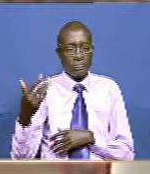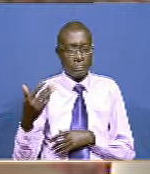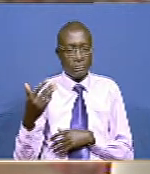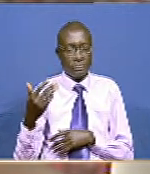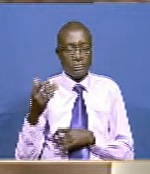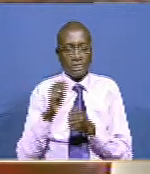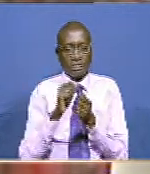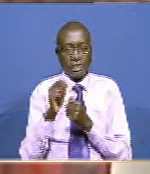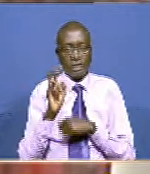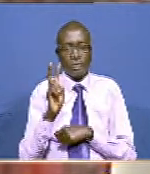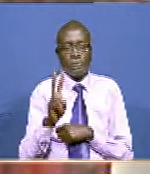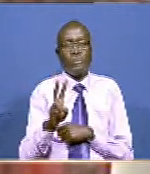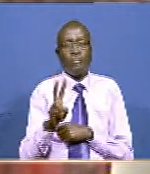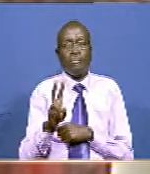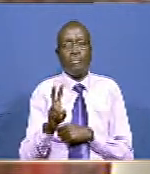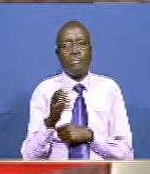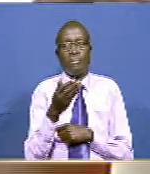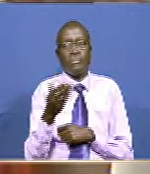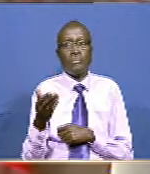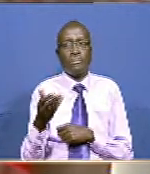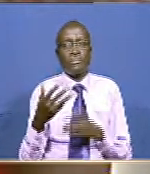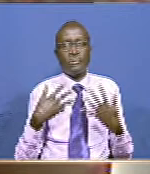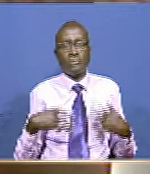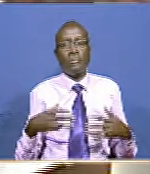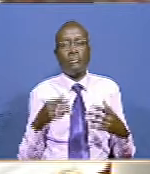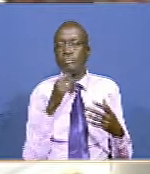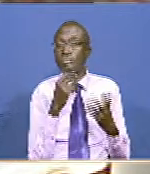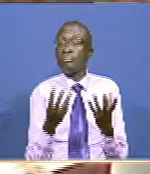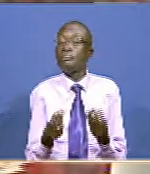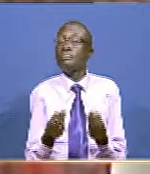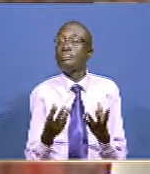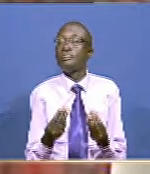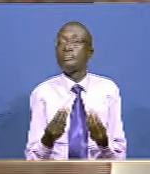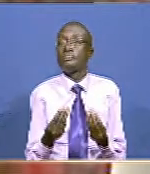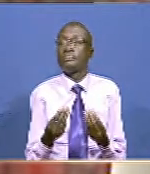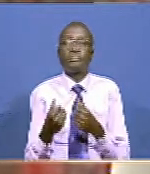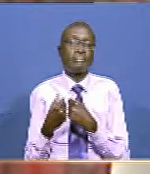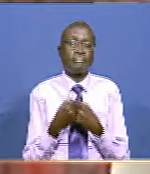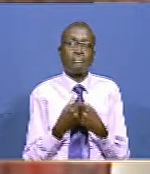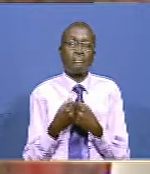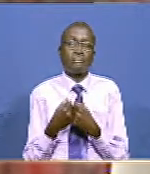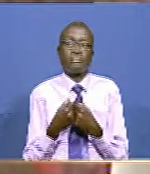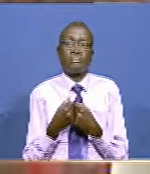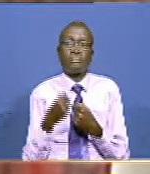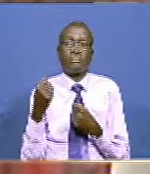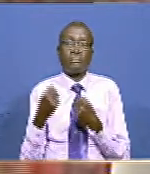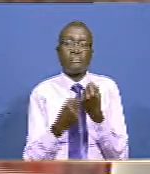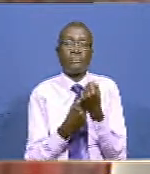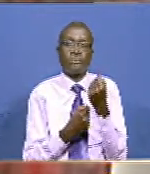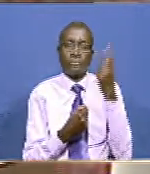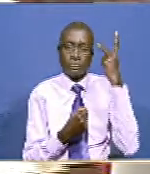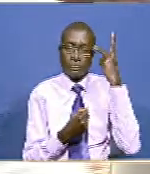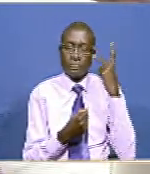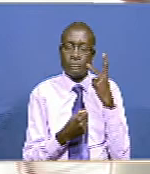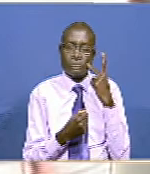Now, to the young people out there, I know it's not easy. Sometimes you face, you never supported the parents and everyone. They